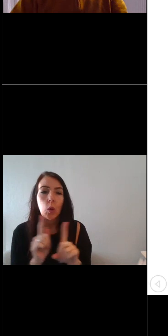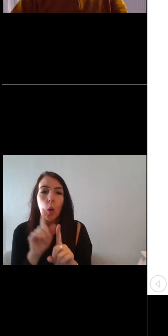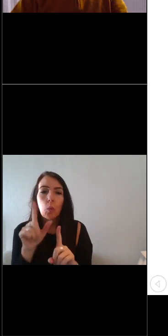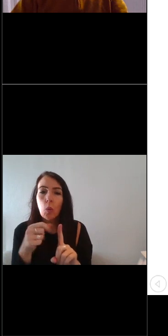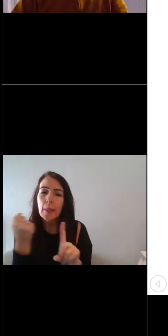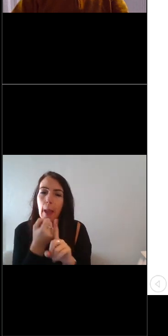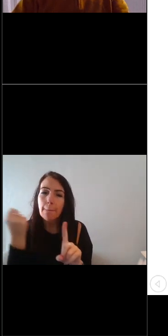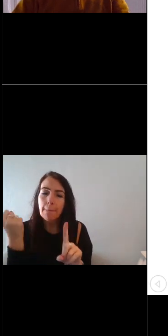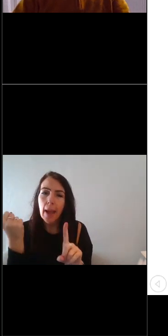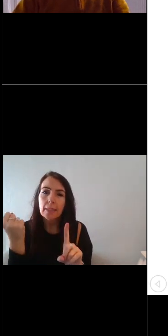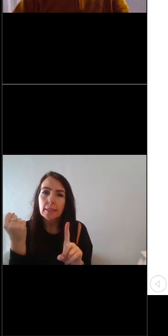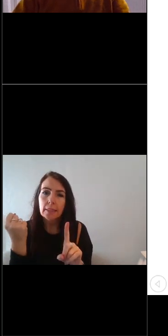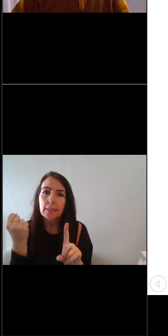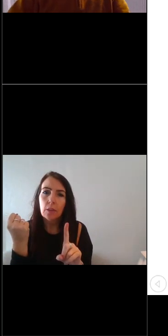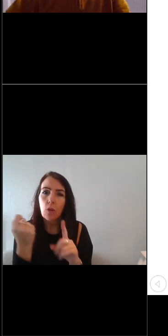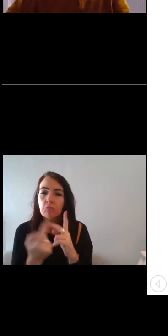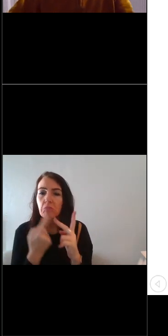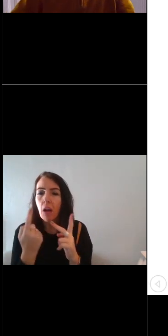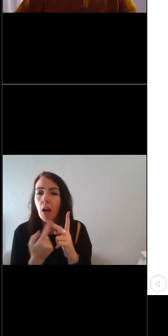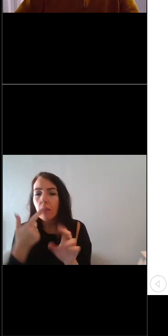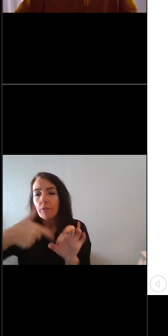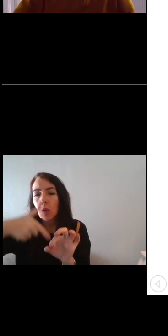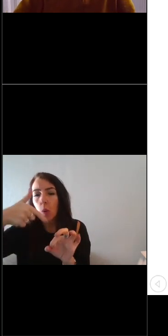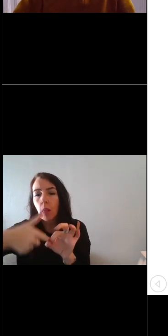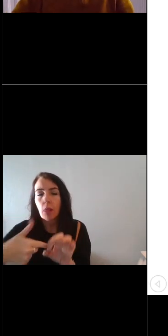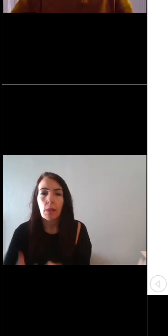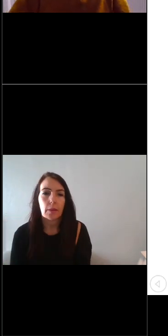be on alternative fuels.